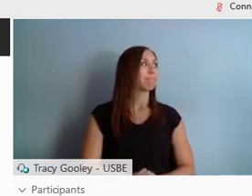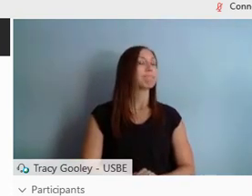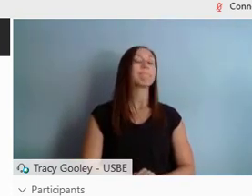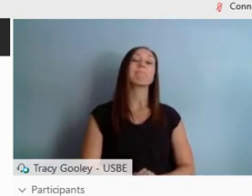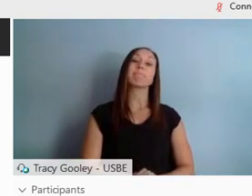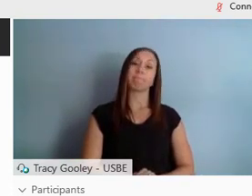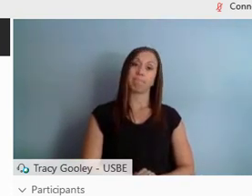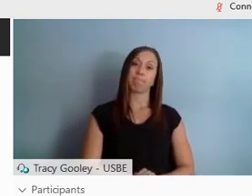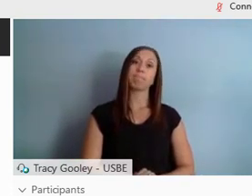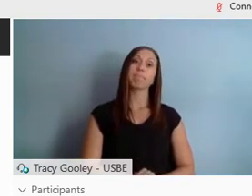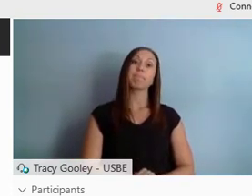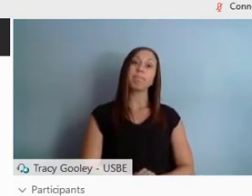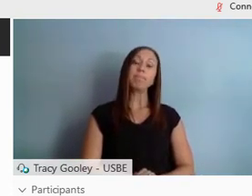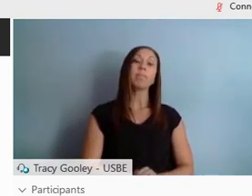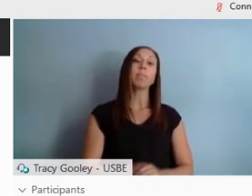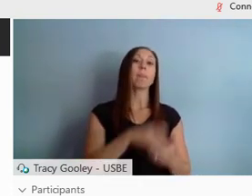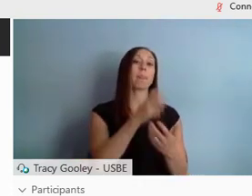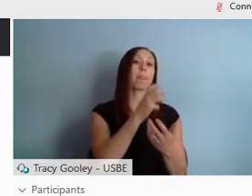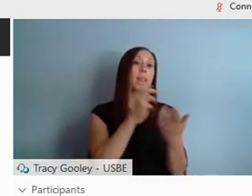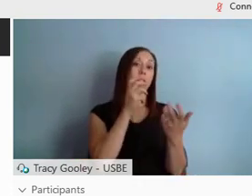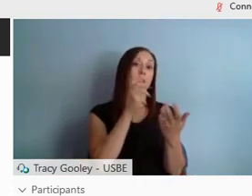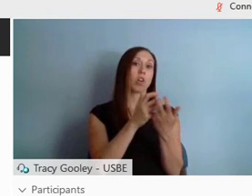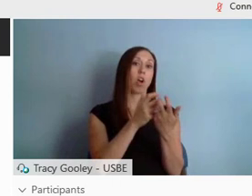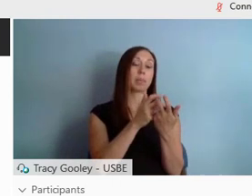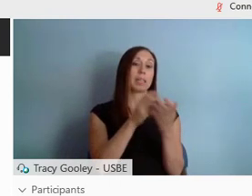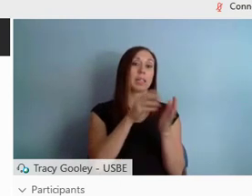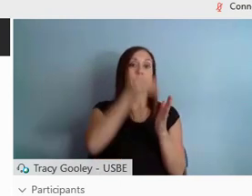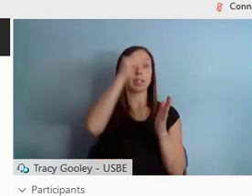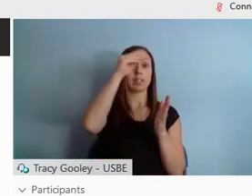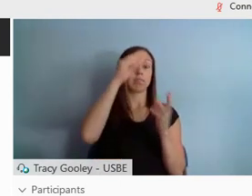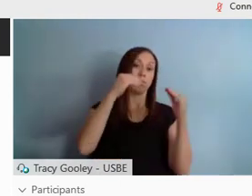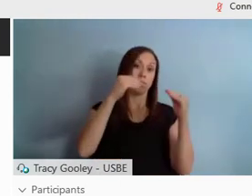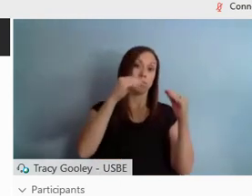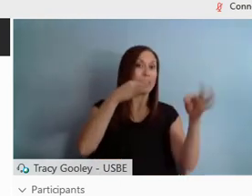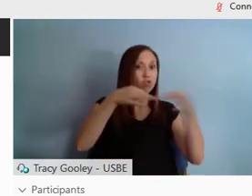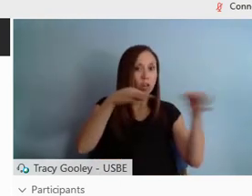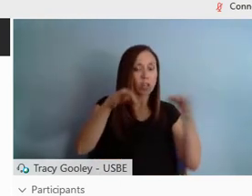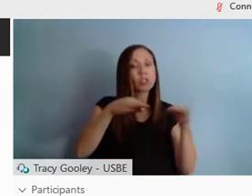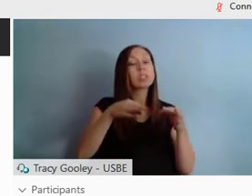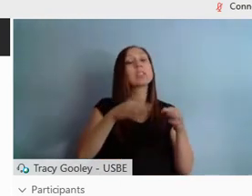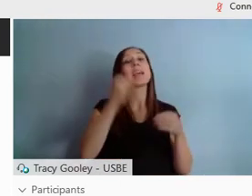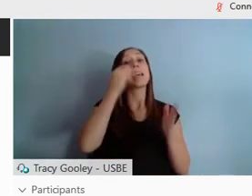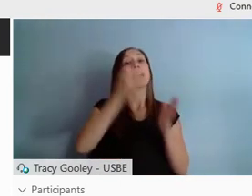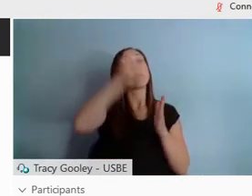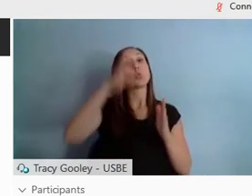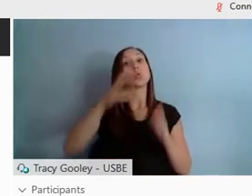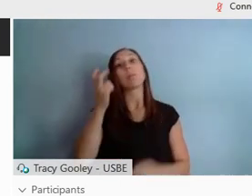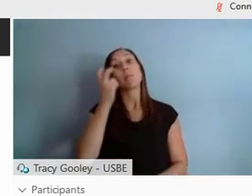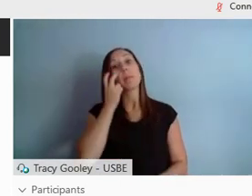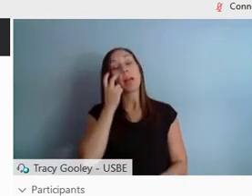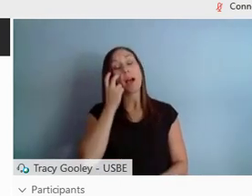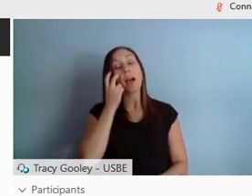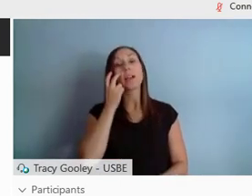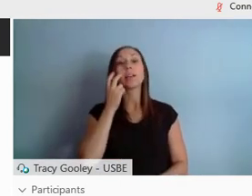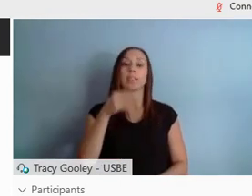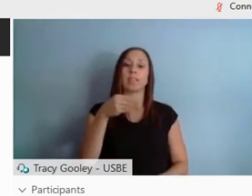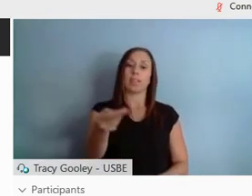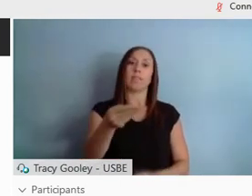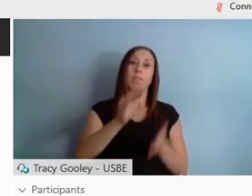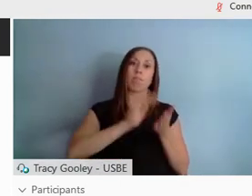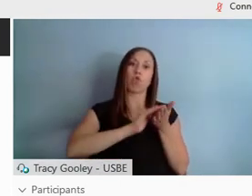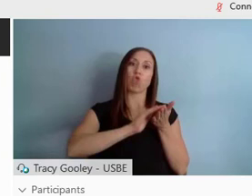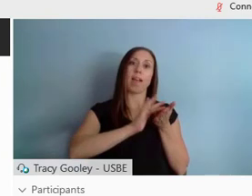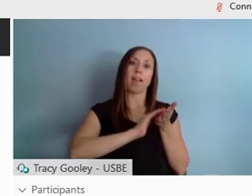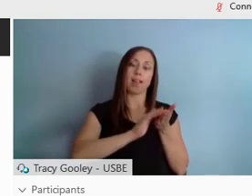Our accommodated instructions, students who are blind or visually impaired, the teacher will give them the Braille number